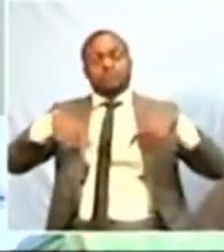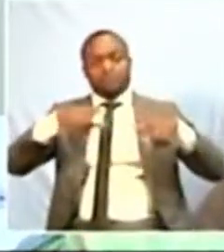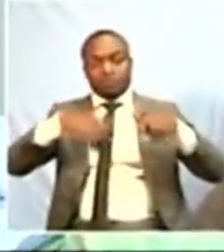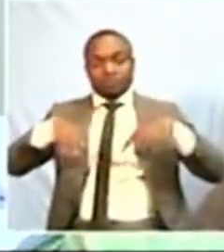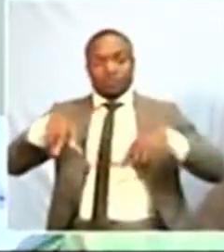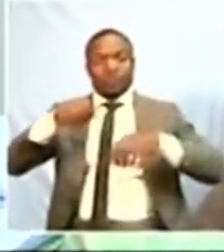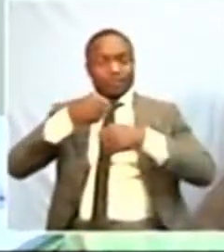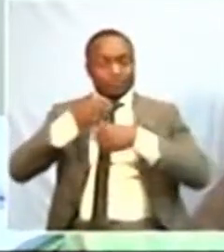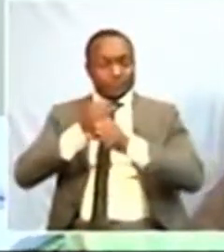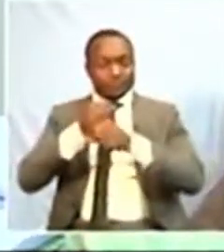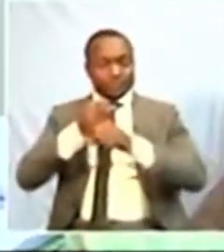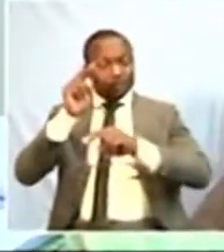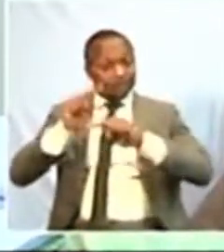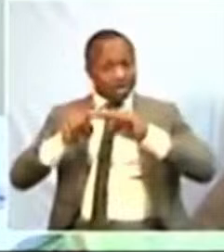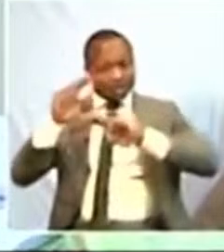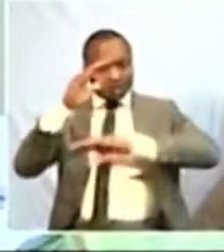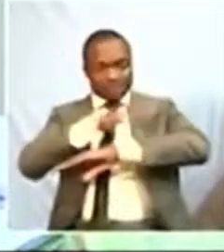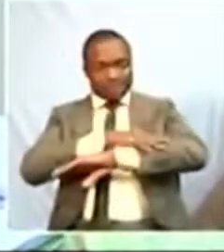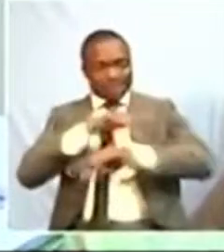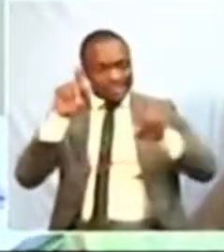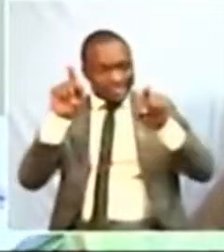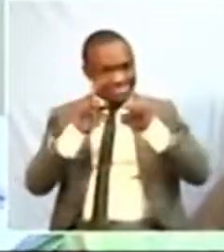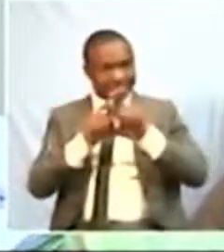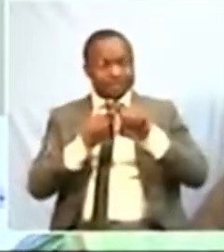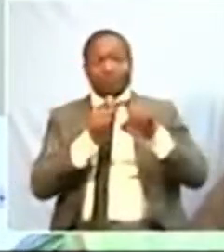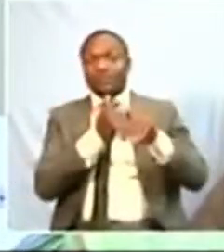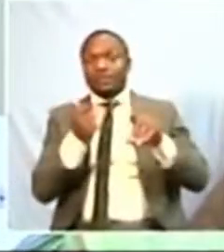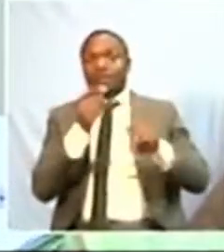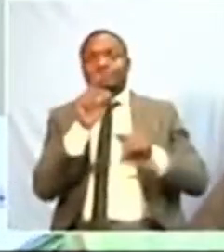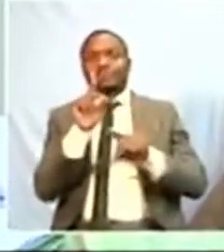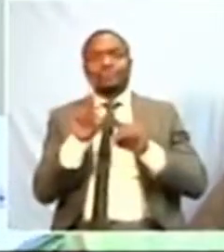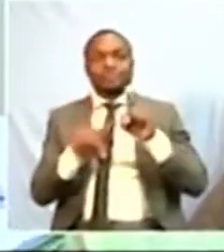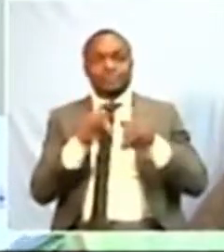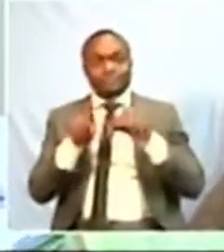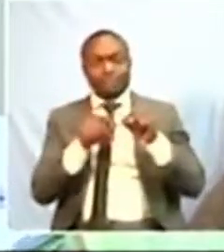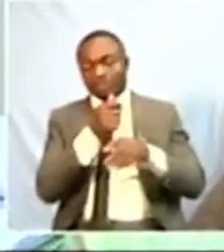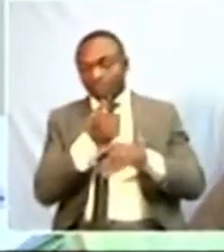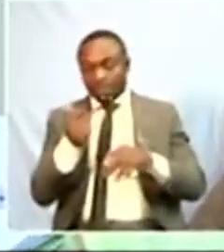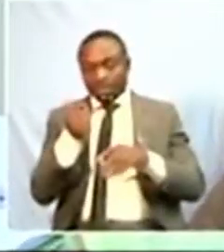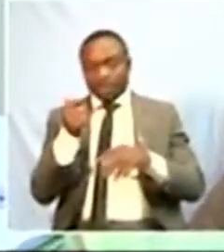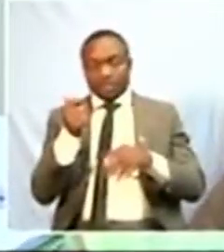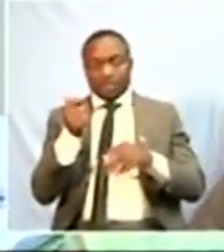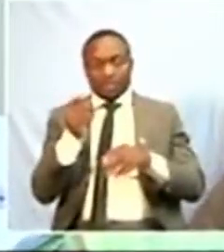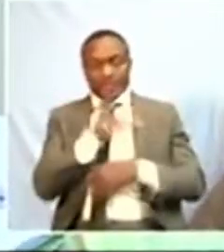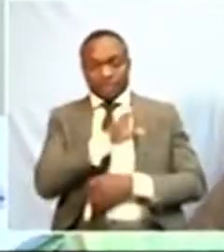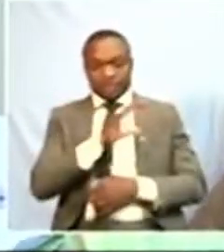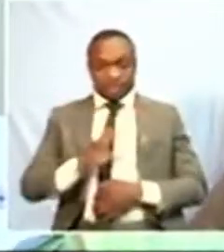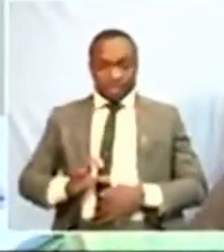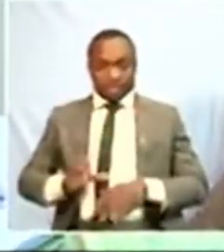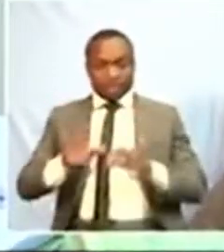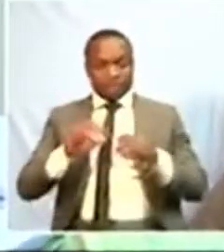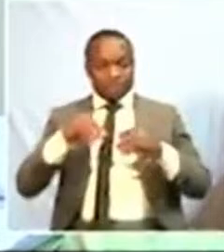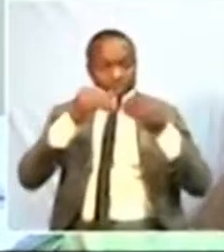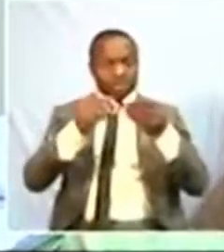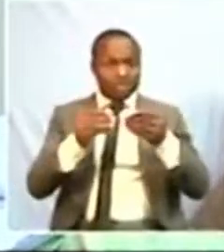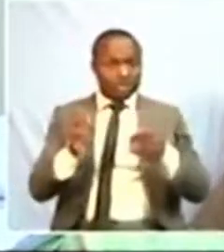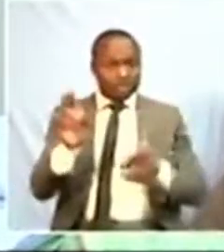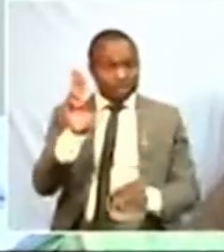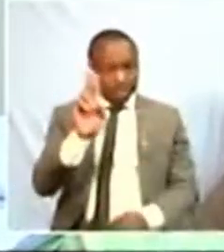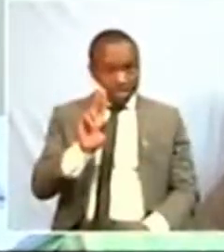desks, the same other people, other suppliers who were supplying, they were using